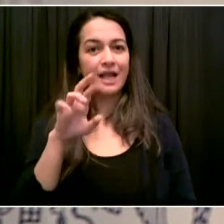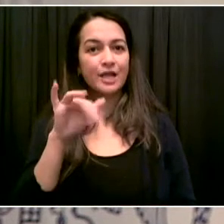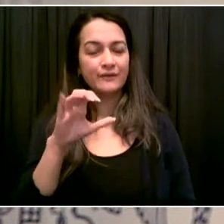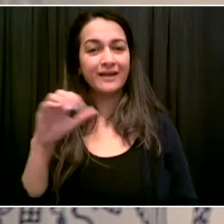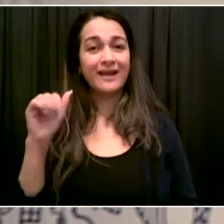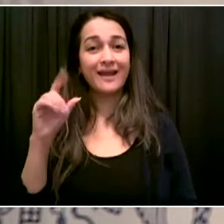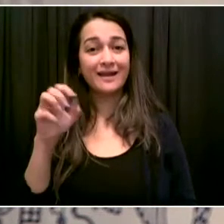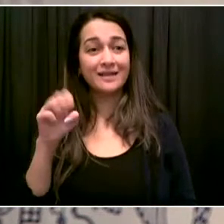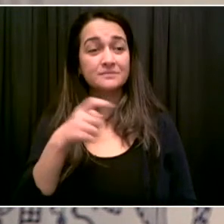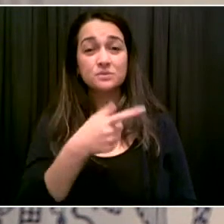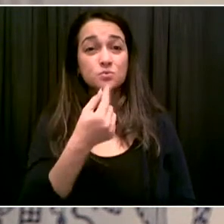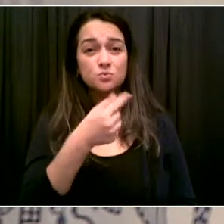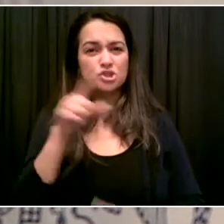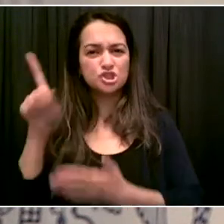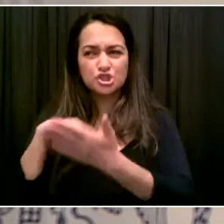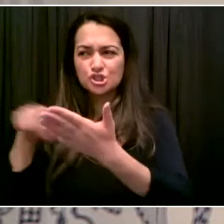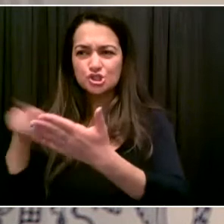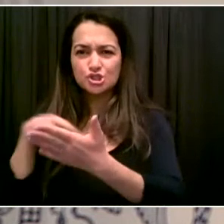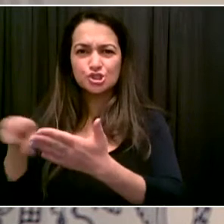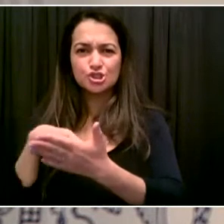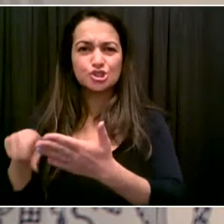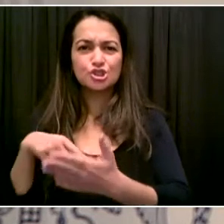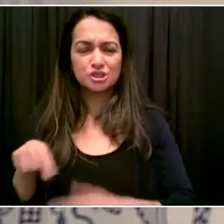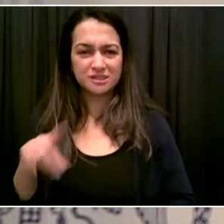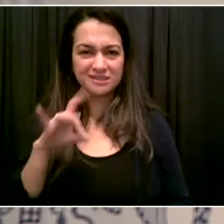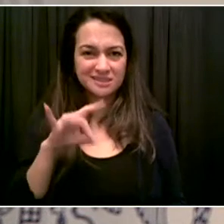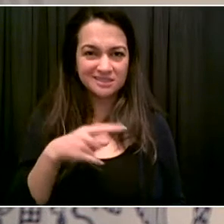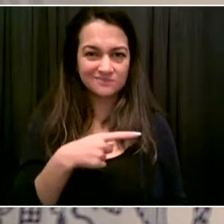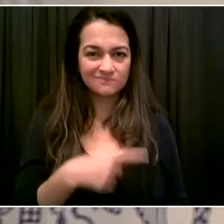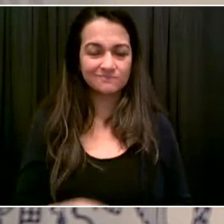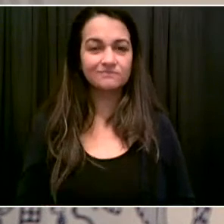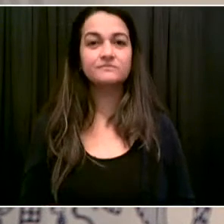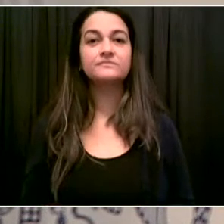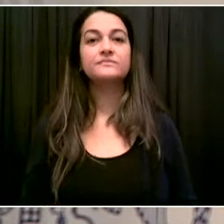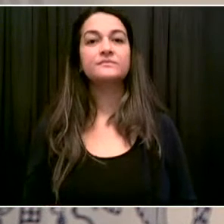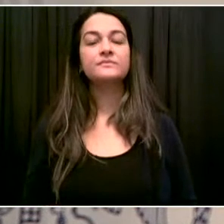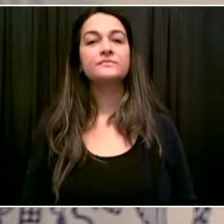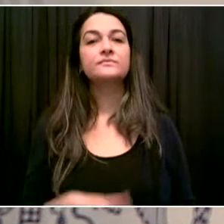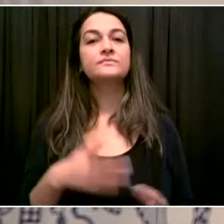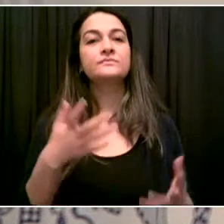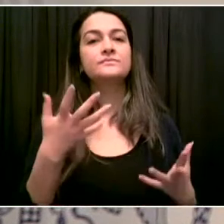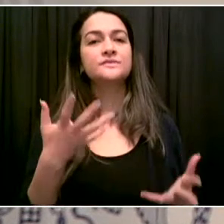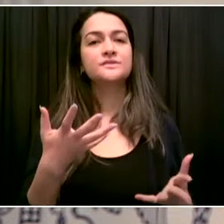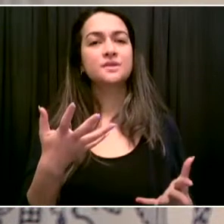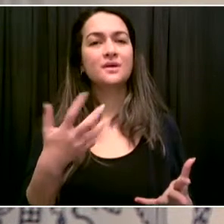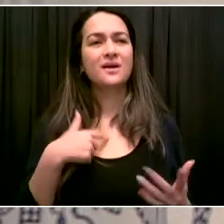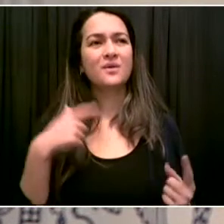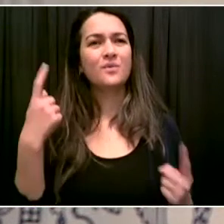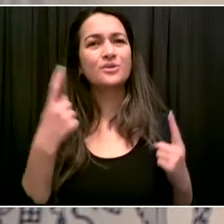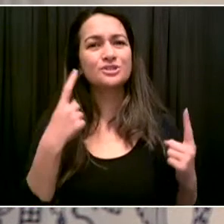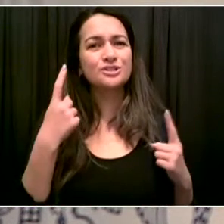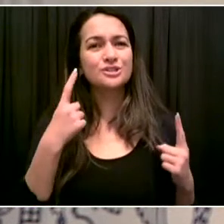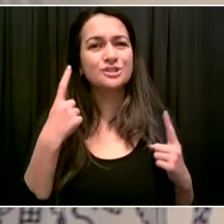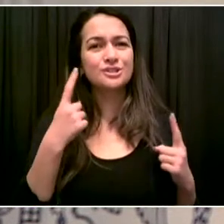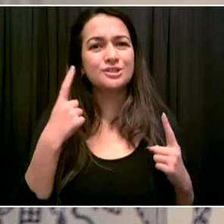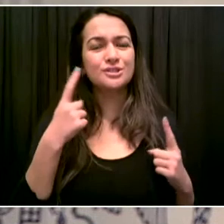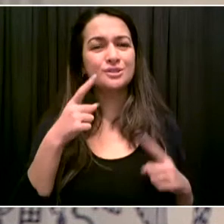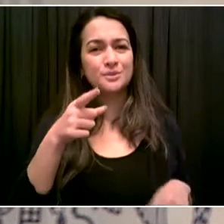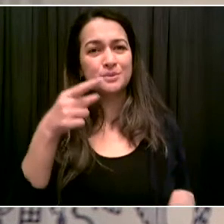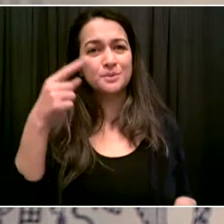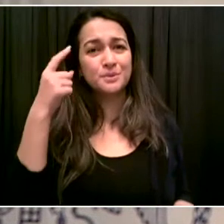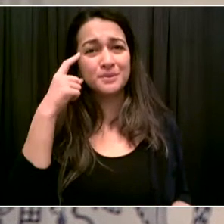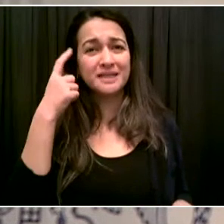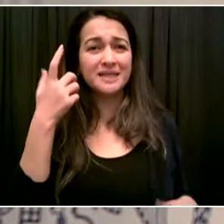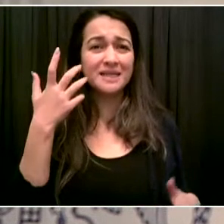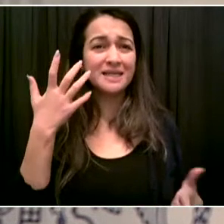them pretty vigorously. And I'm just wondering whether you think that this is a productive way